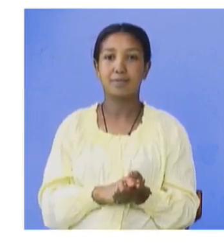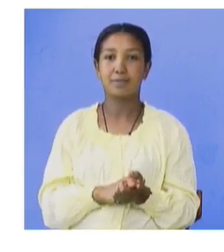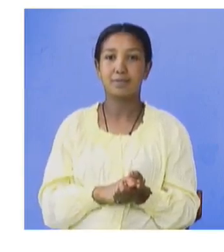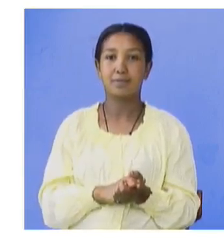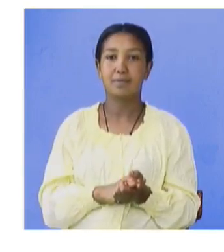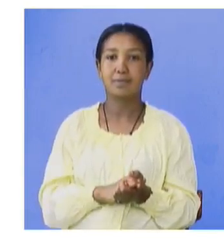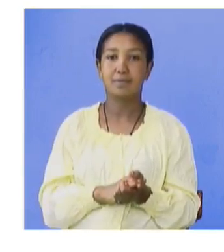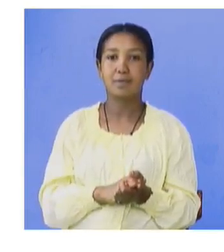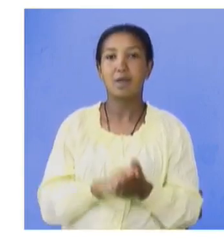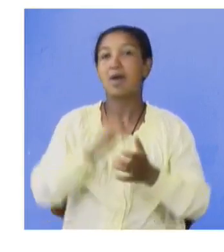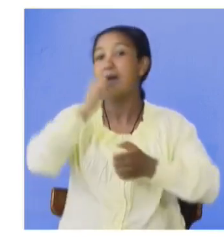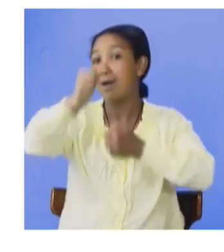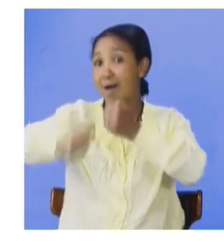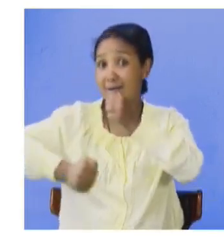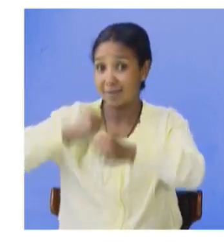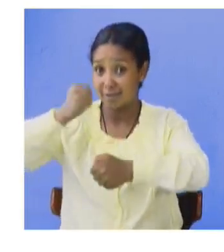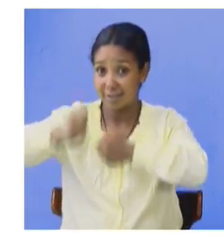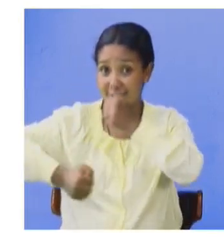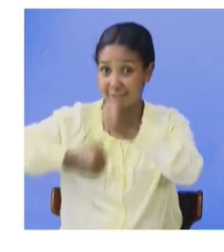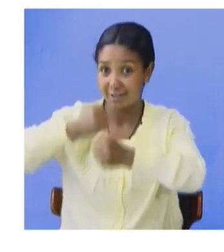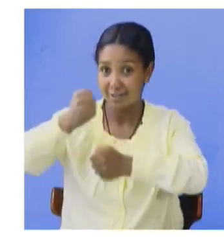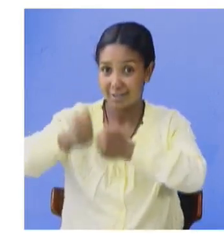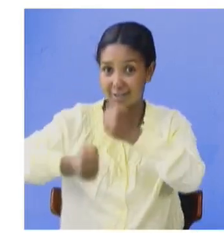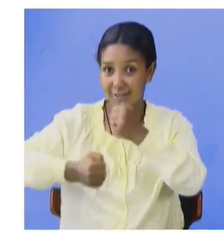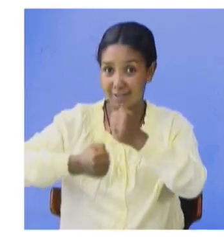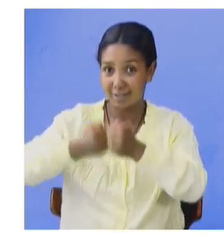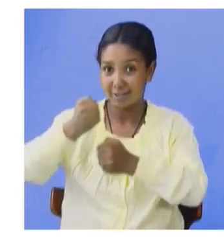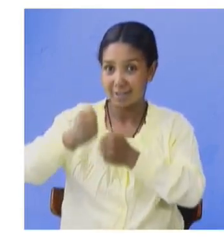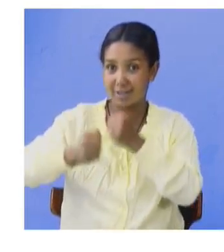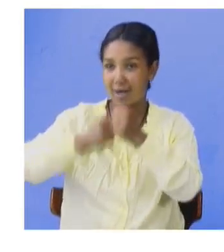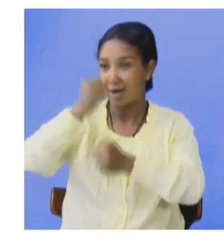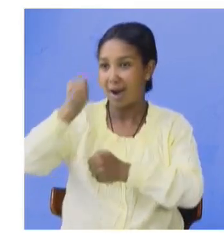So run, runs.